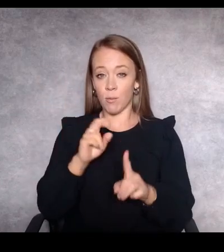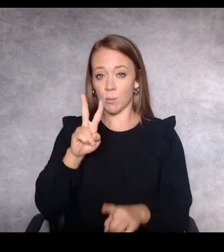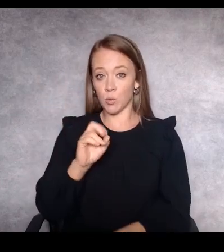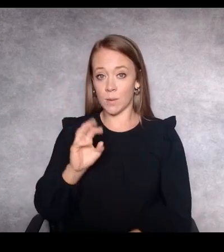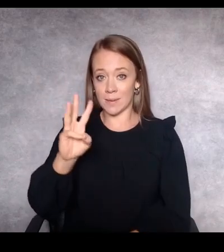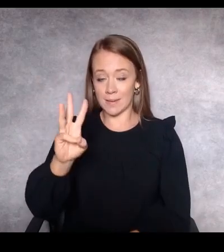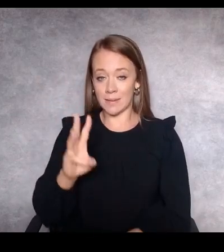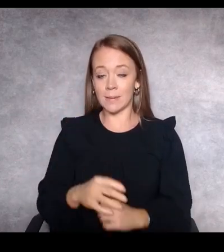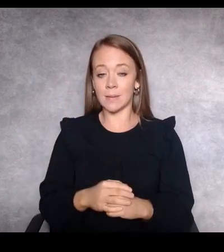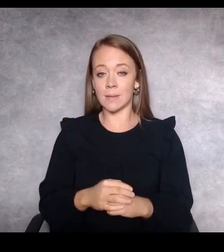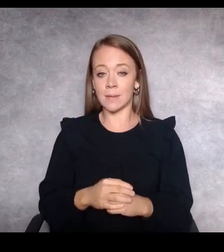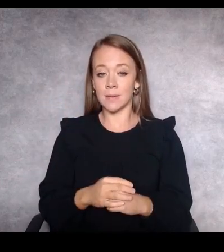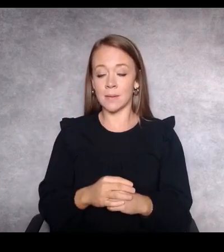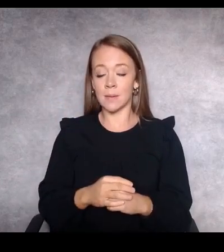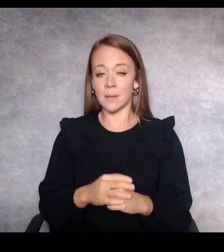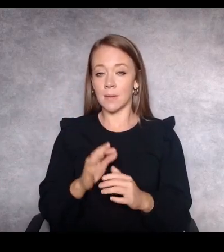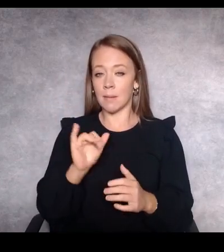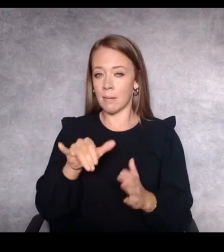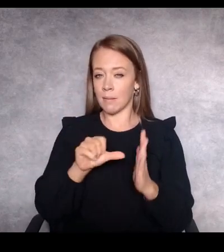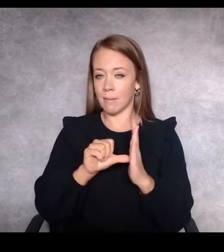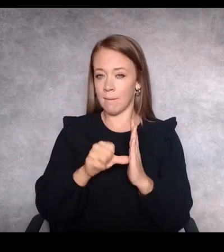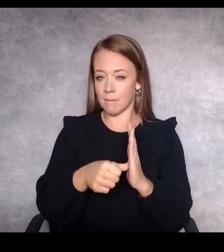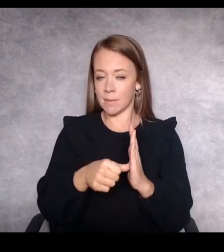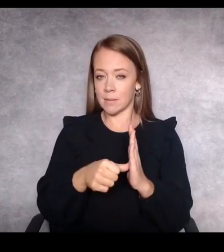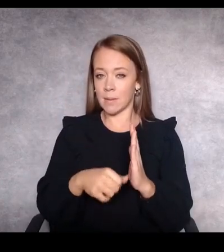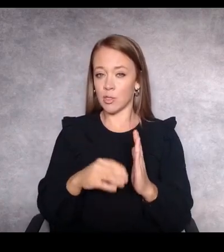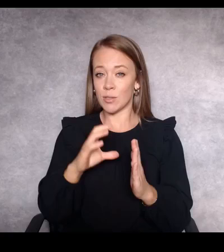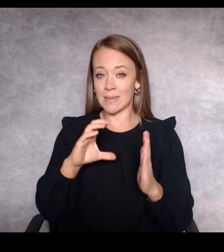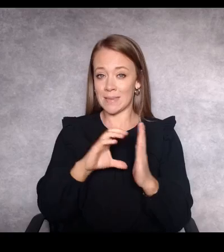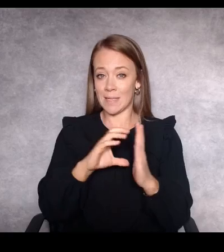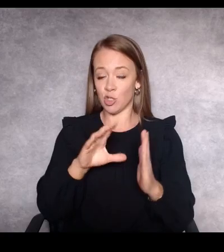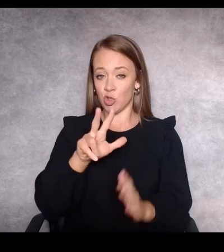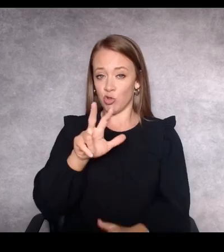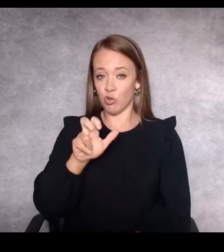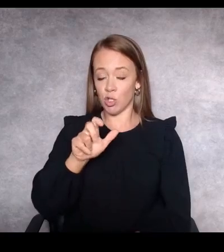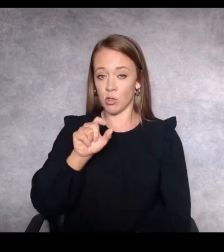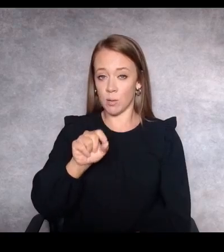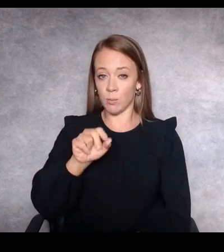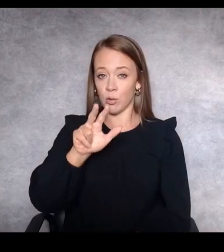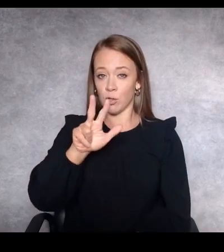from 2006, emphasizes that Section